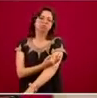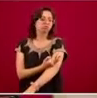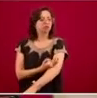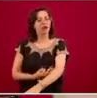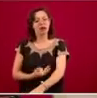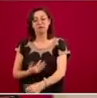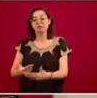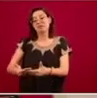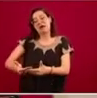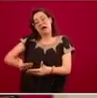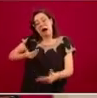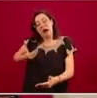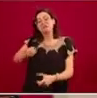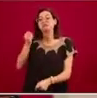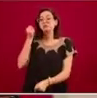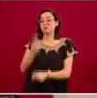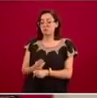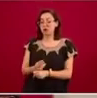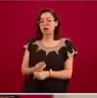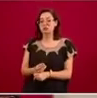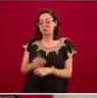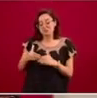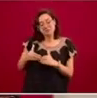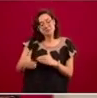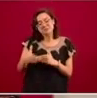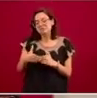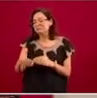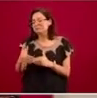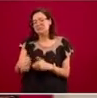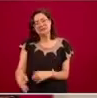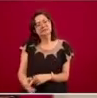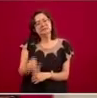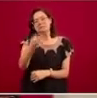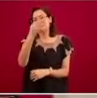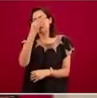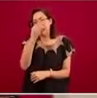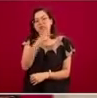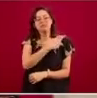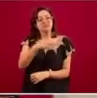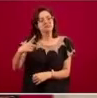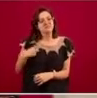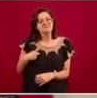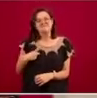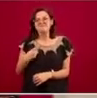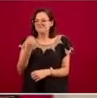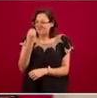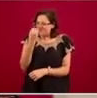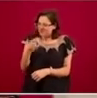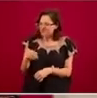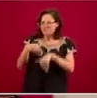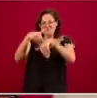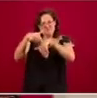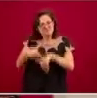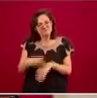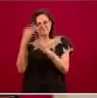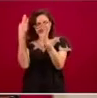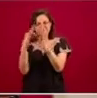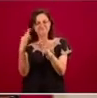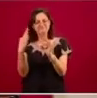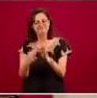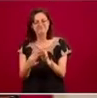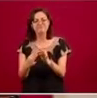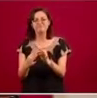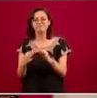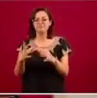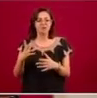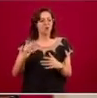a very accelerated rate of transmission of this disease, and then it will be too late. We have very few